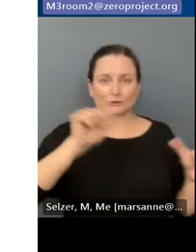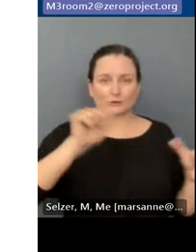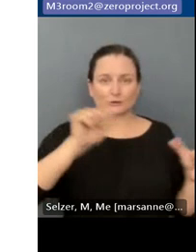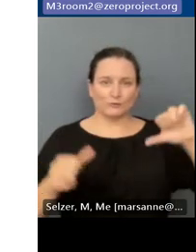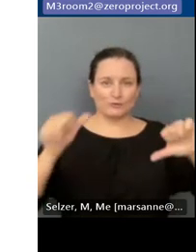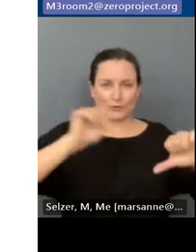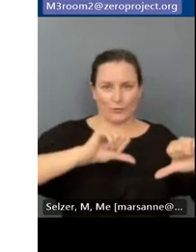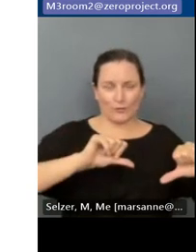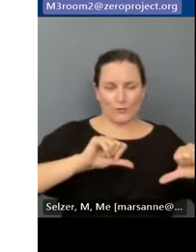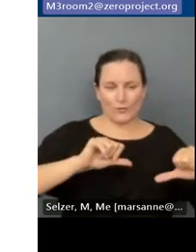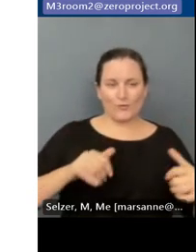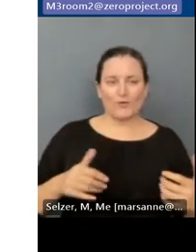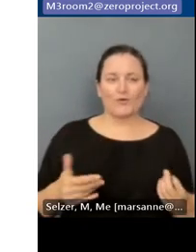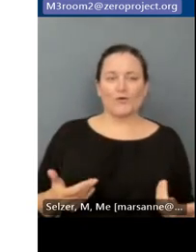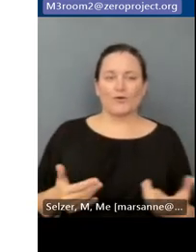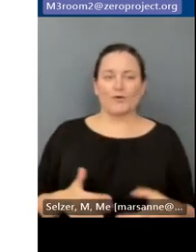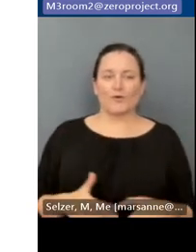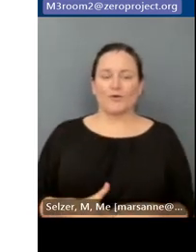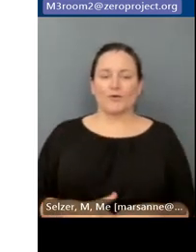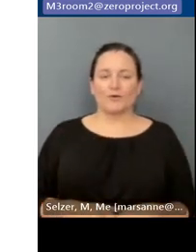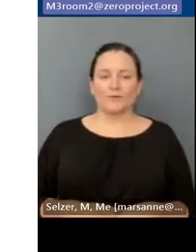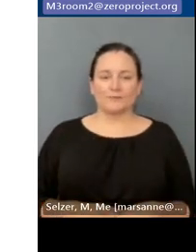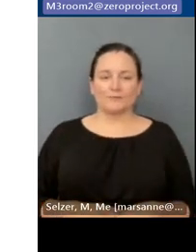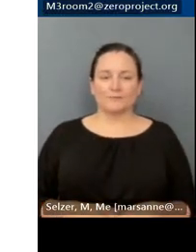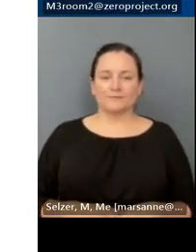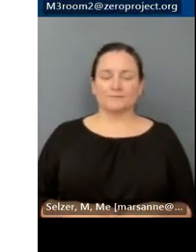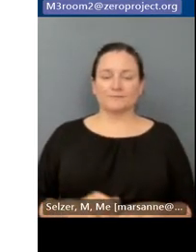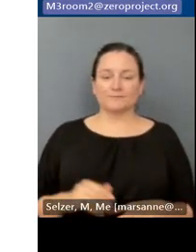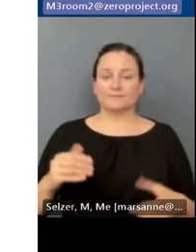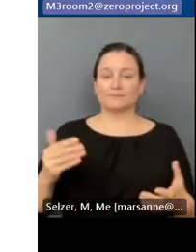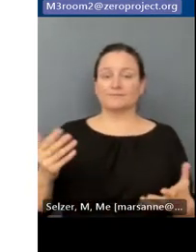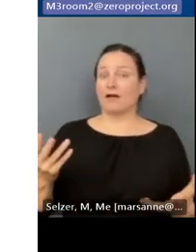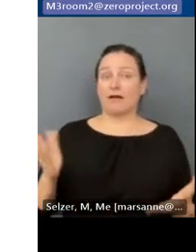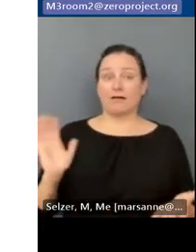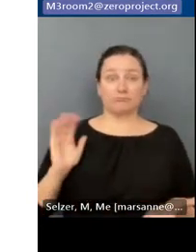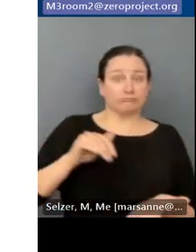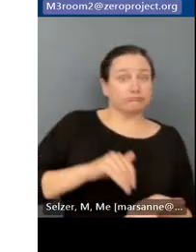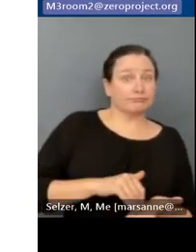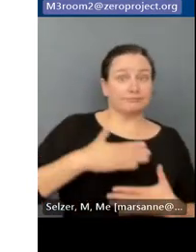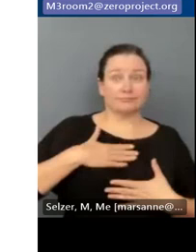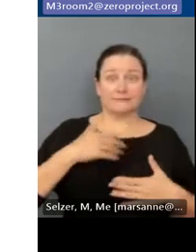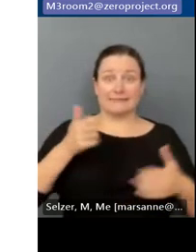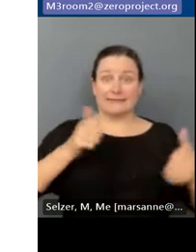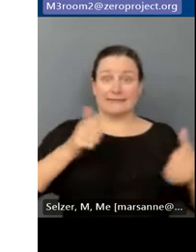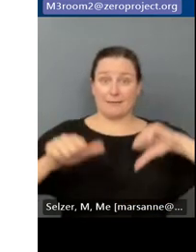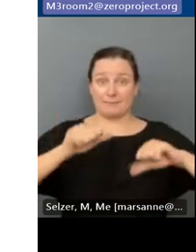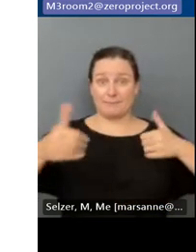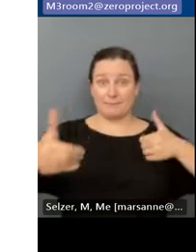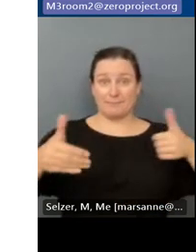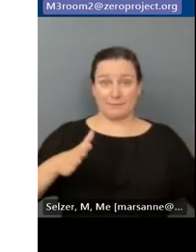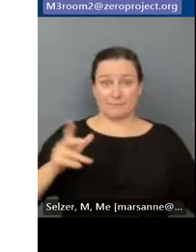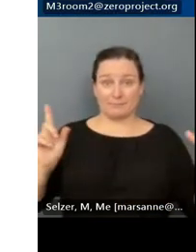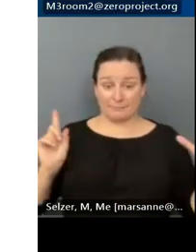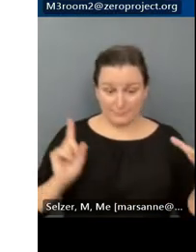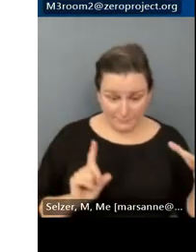The moment Digvijay Hoshiar landed in my lab, our pace has gone